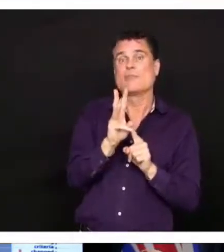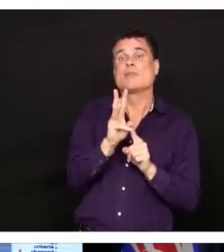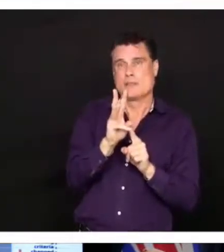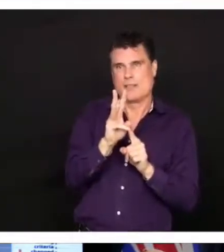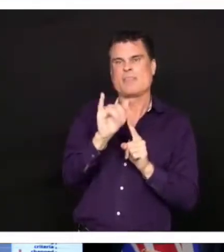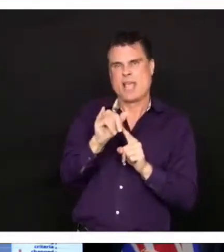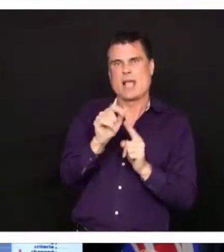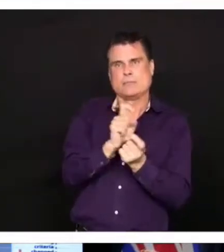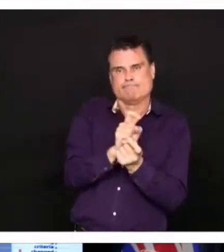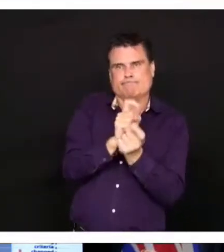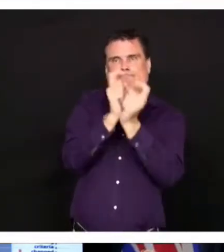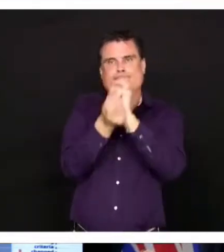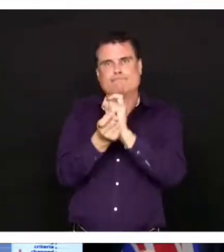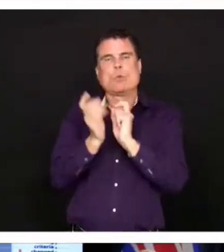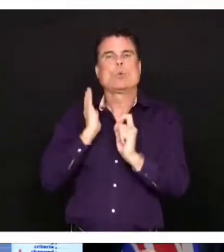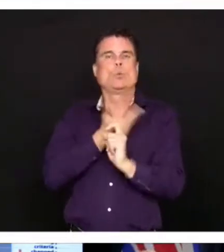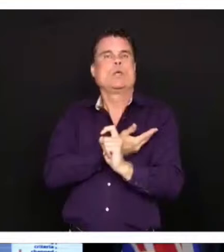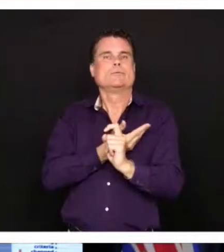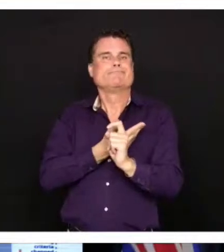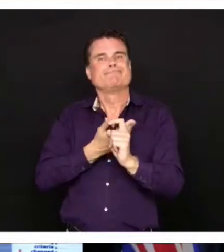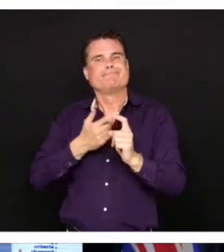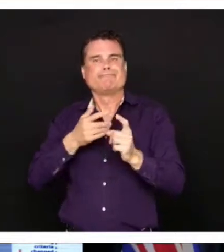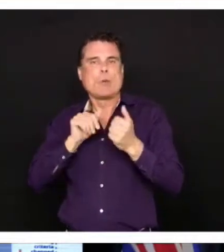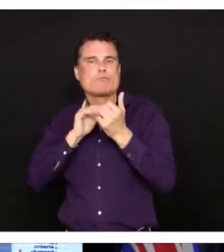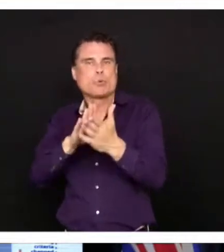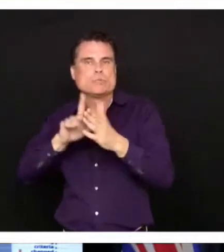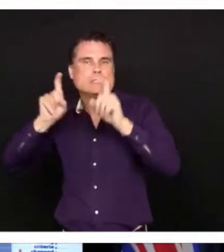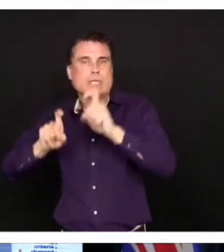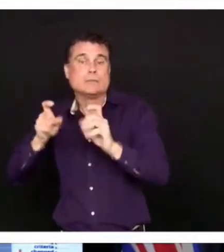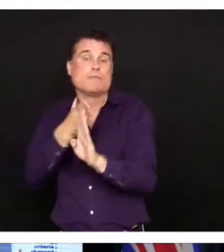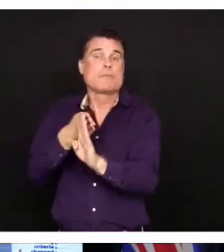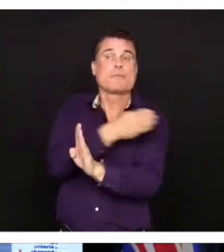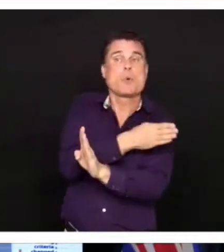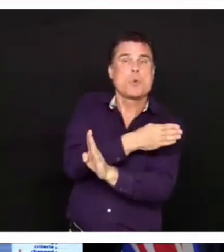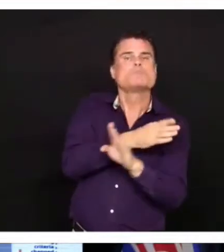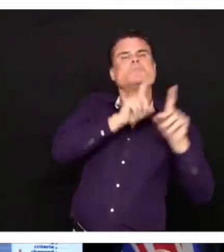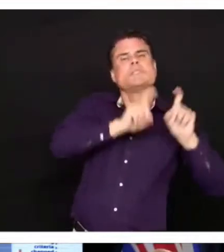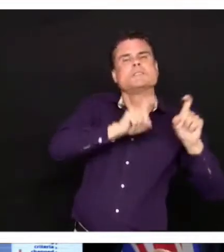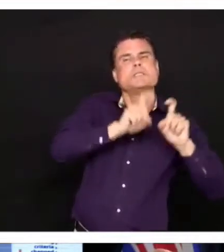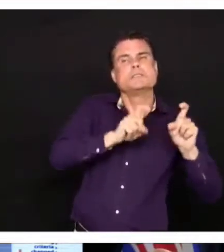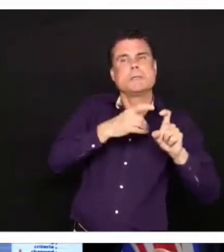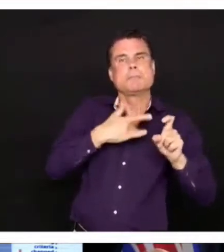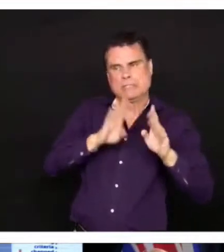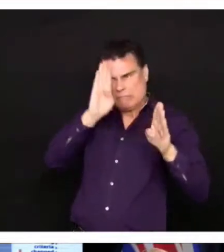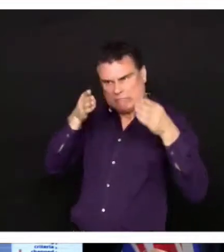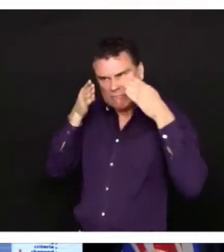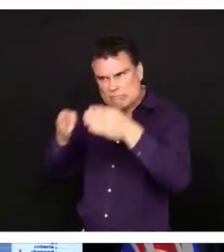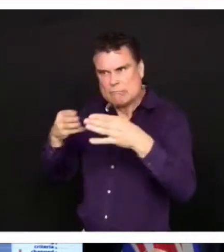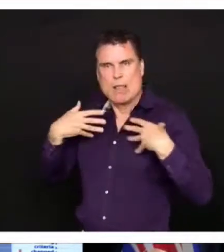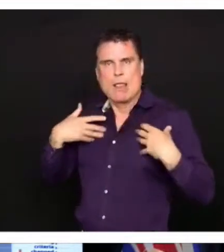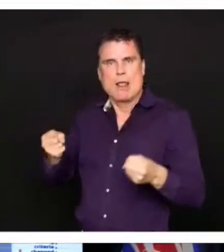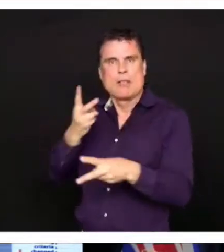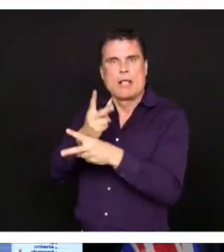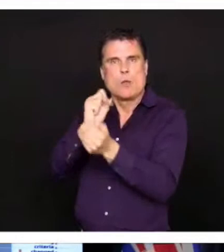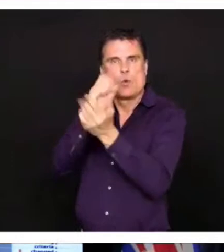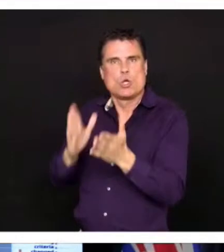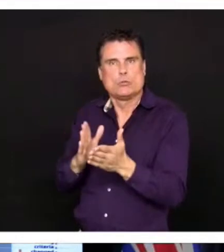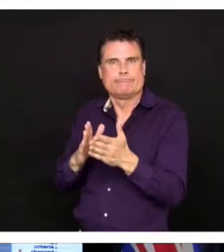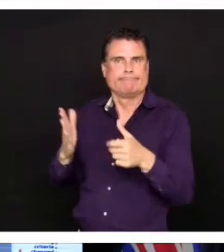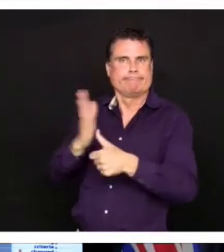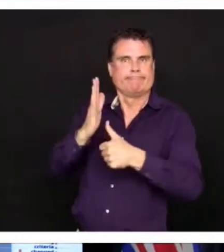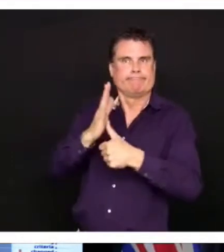had COVID-19 as well as those who needed care in our system. And the gray hashed area, the gray shaded